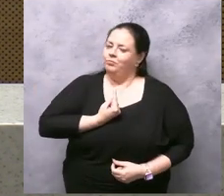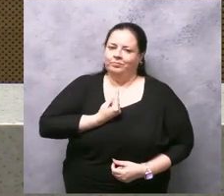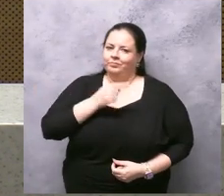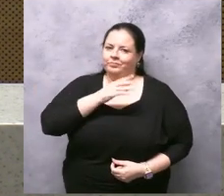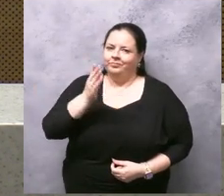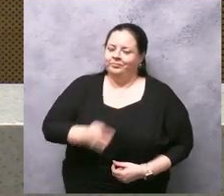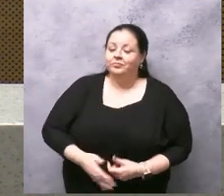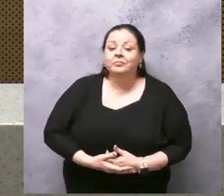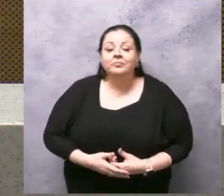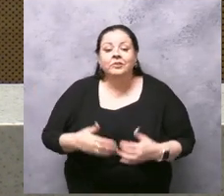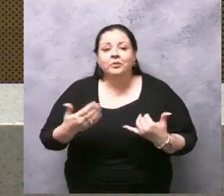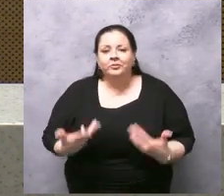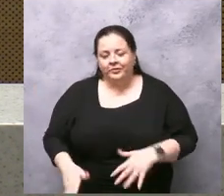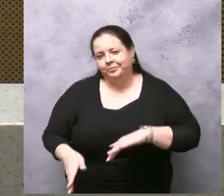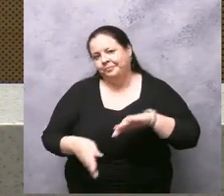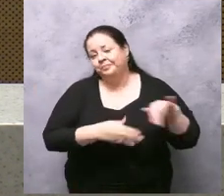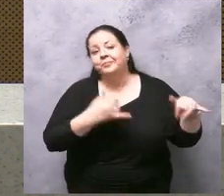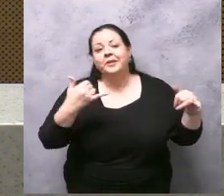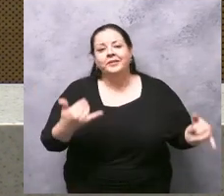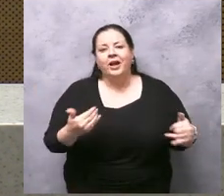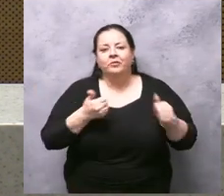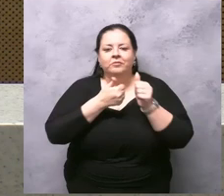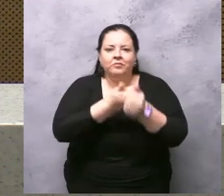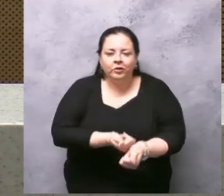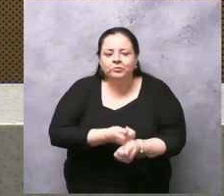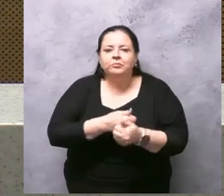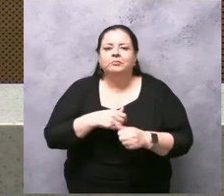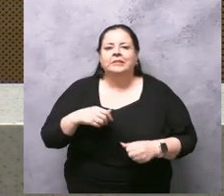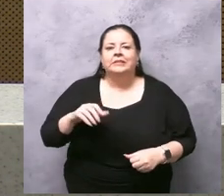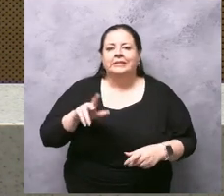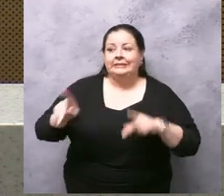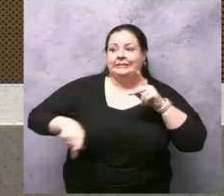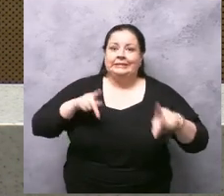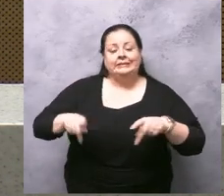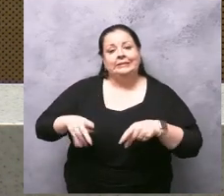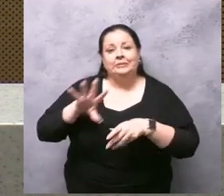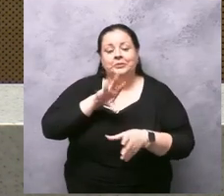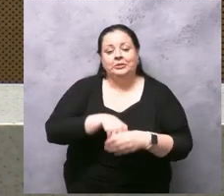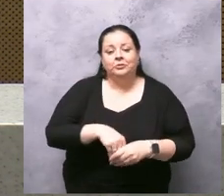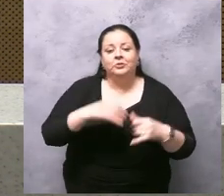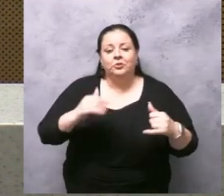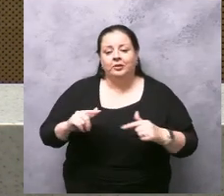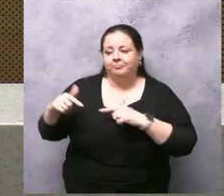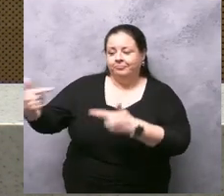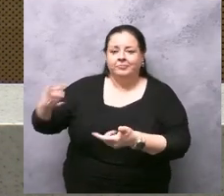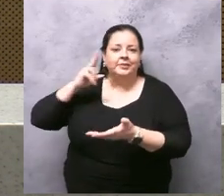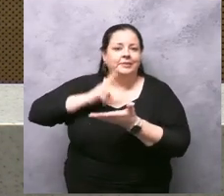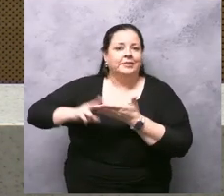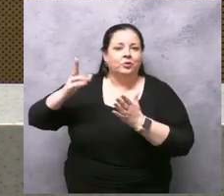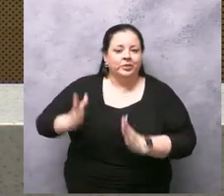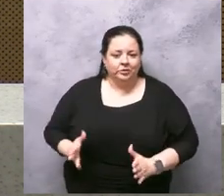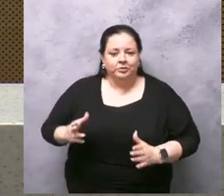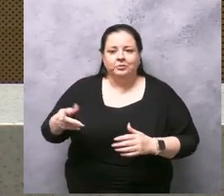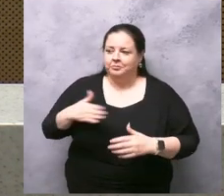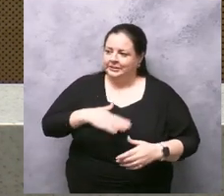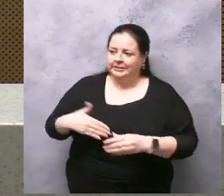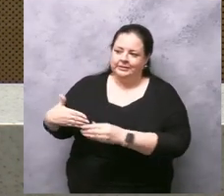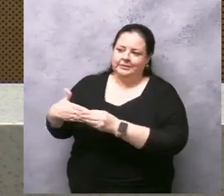With that, we'll now continue on with citizen participation. Portion of the agenda, and I'd like to turn it over to our board secretary, Justin Ray, to continue,